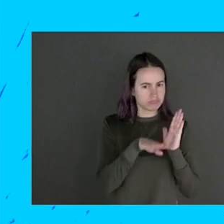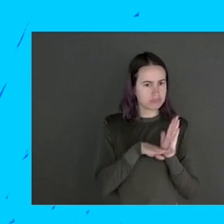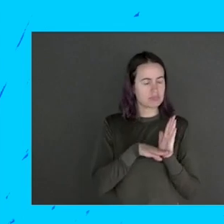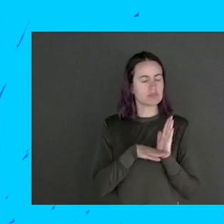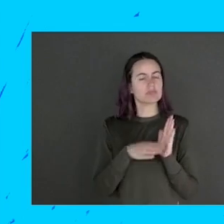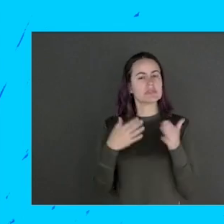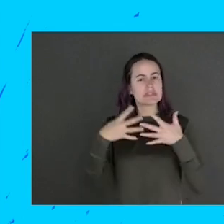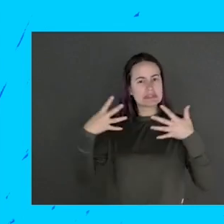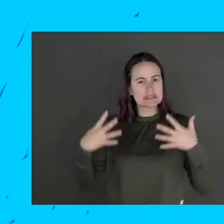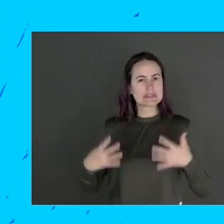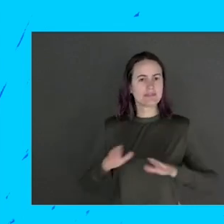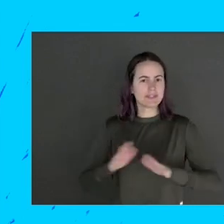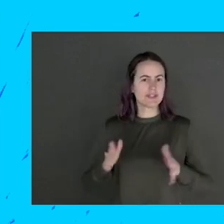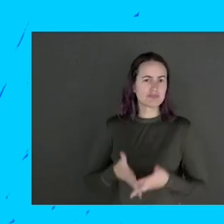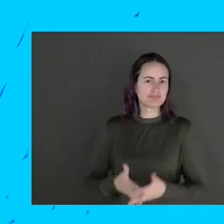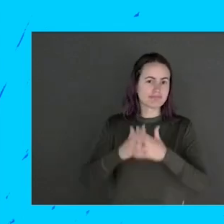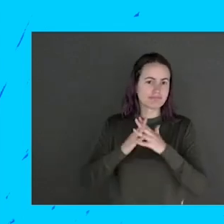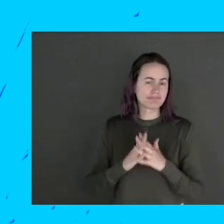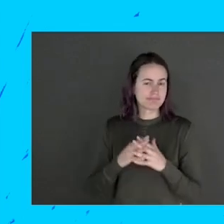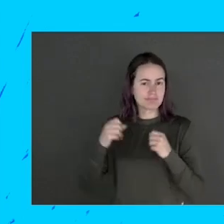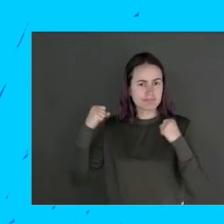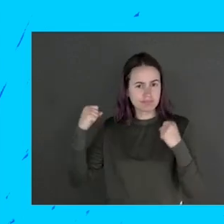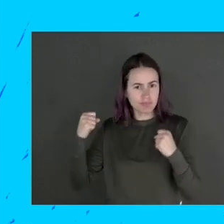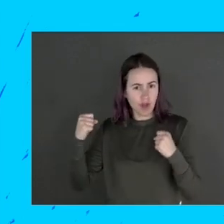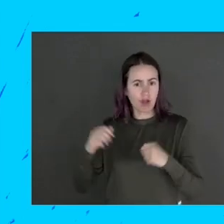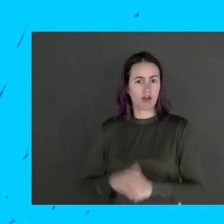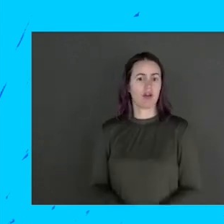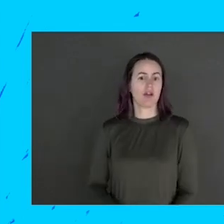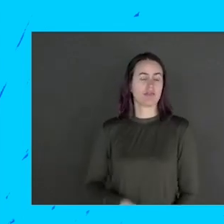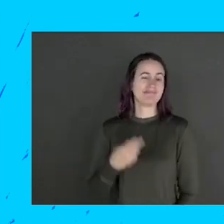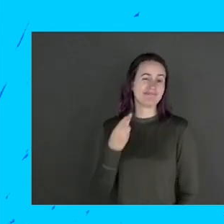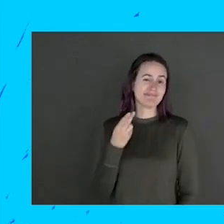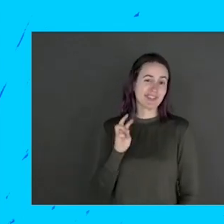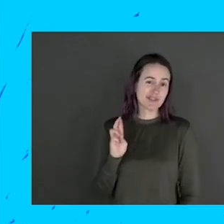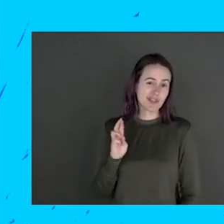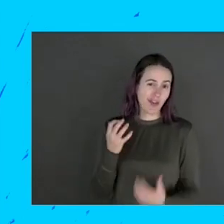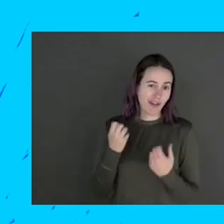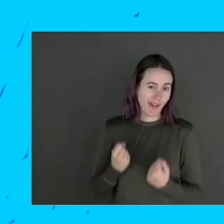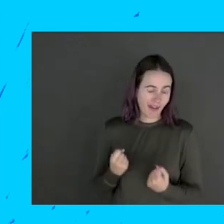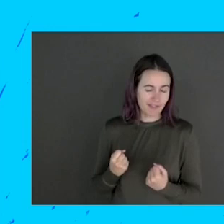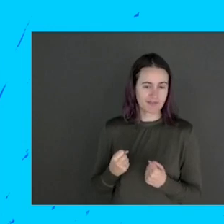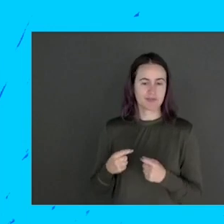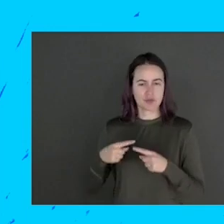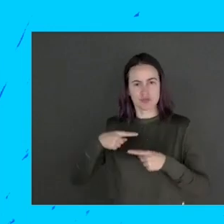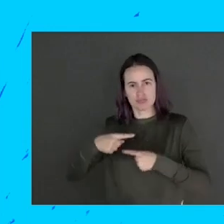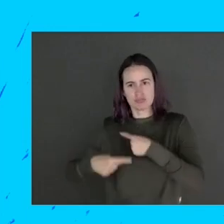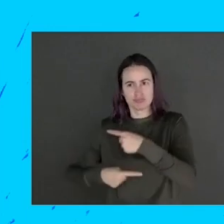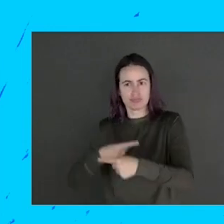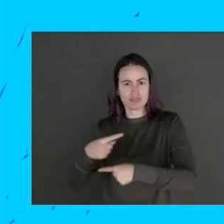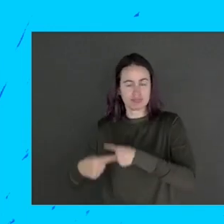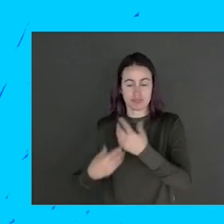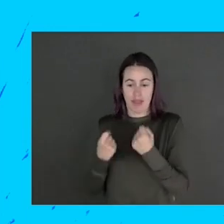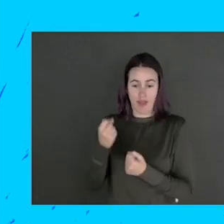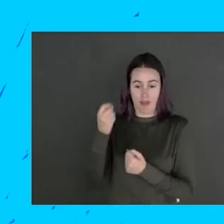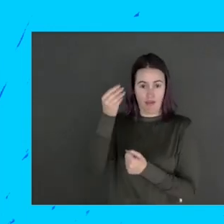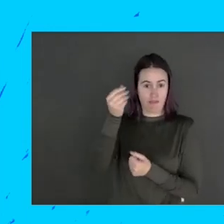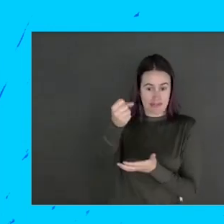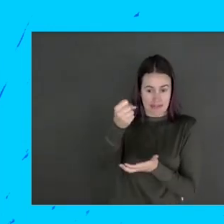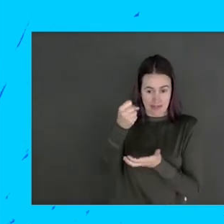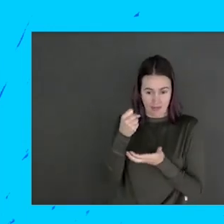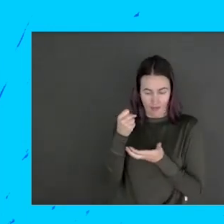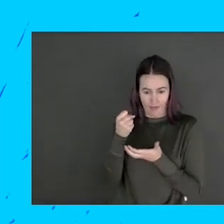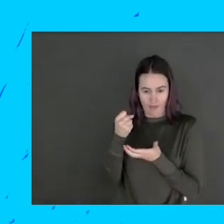and strong human resource so that you're able to sustain the little funding that you get as a